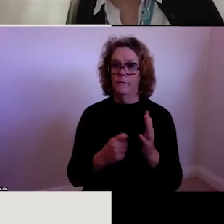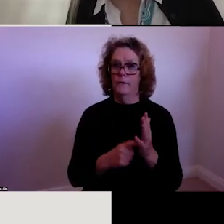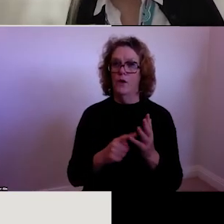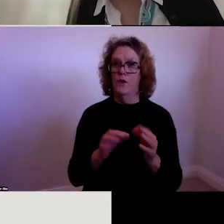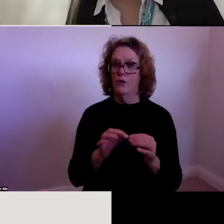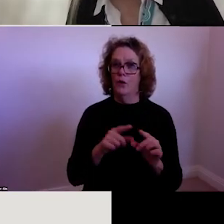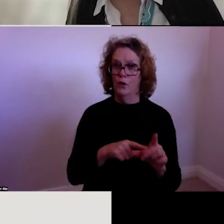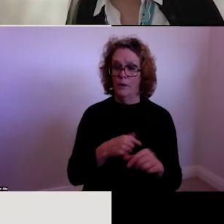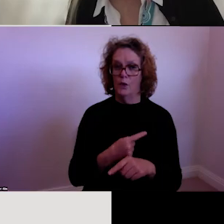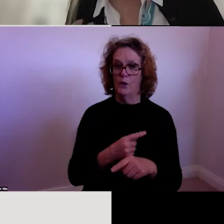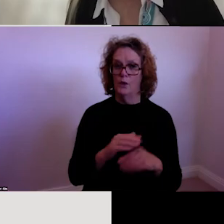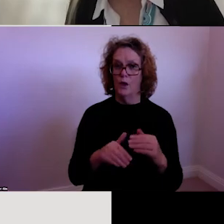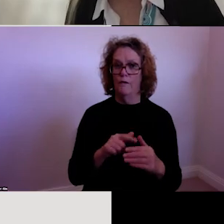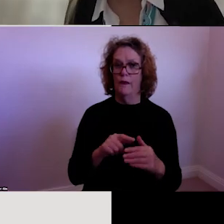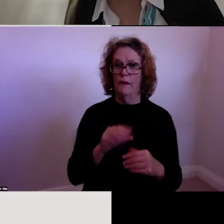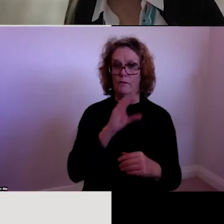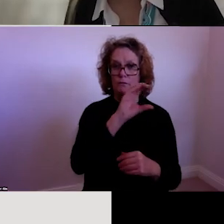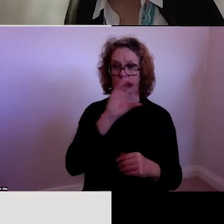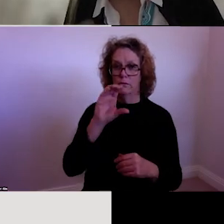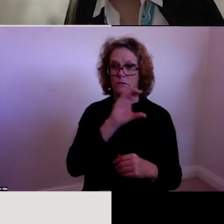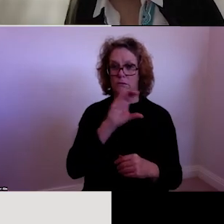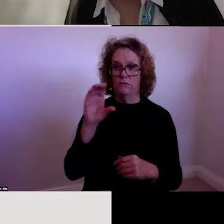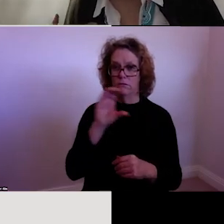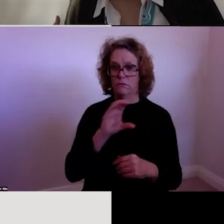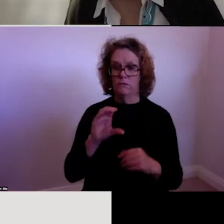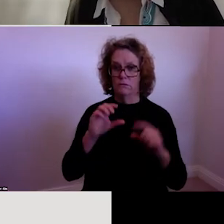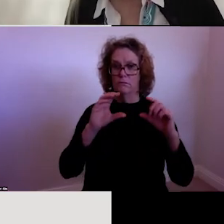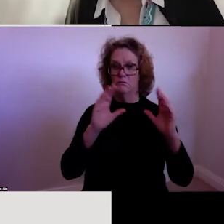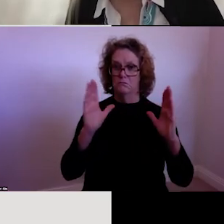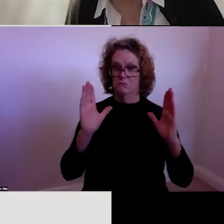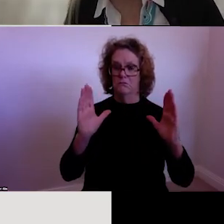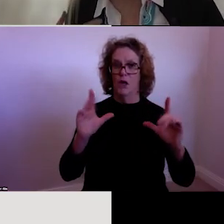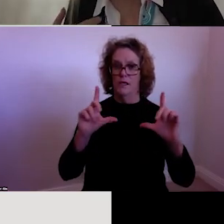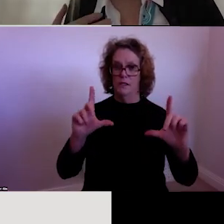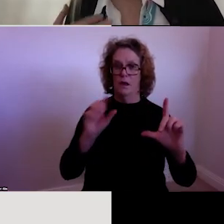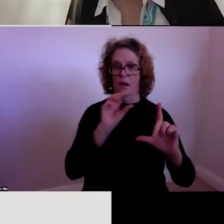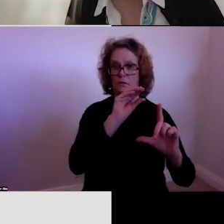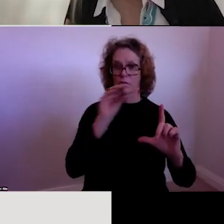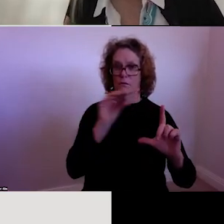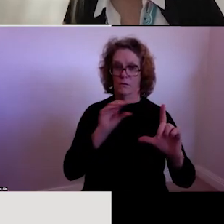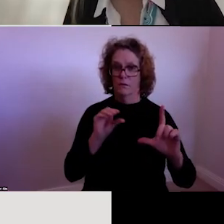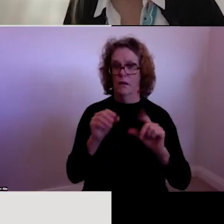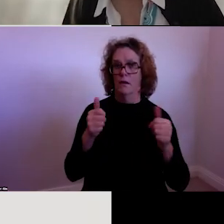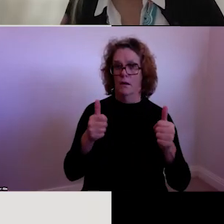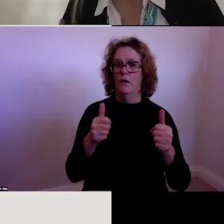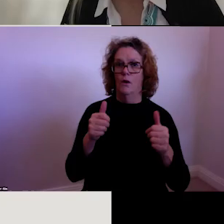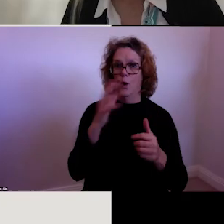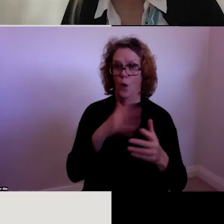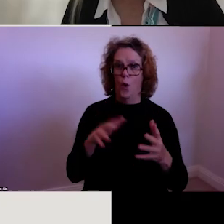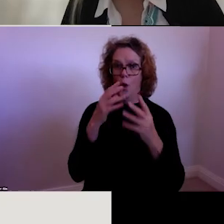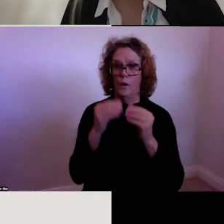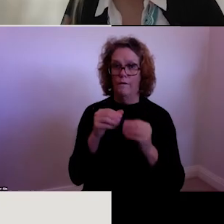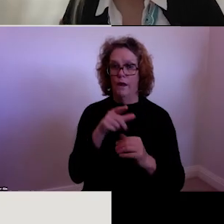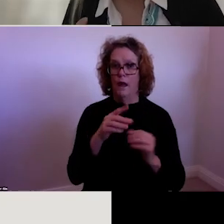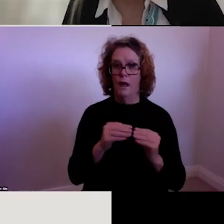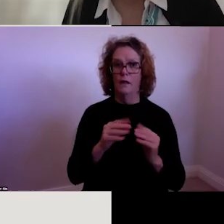systematic assessment, care coordination, multidisciplinary teams all contribute to effectively addressing the